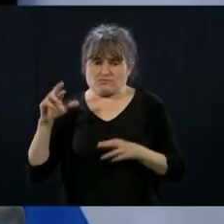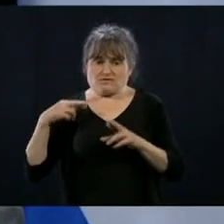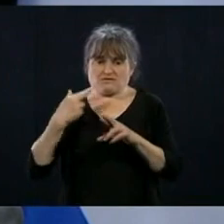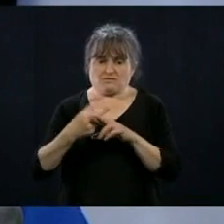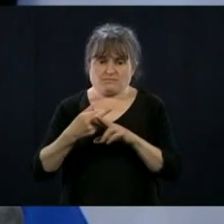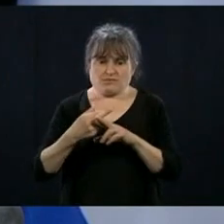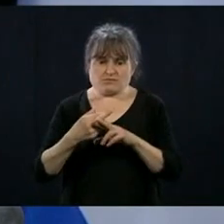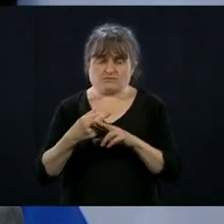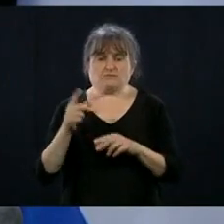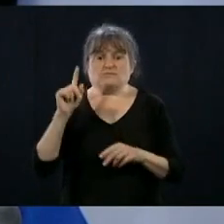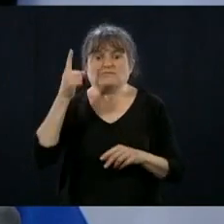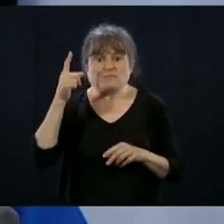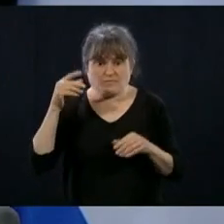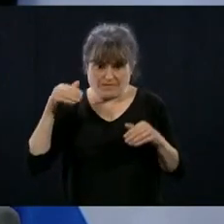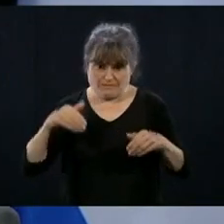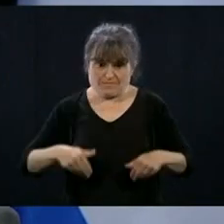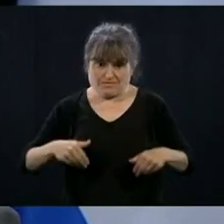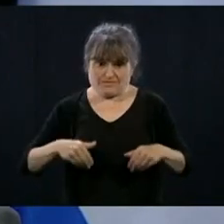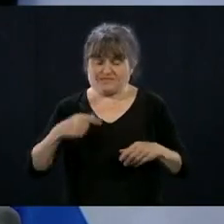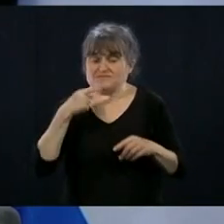The Premier said it.